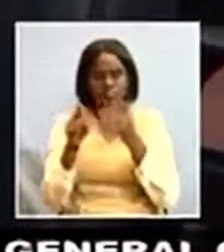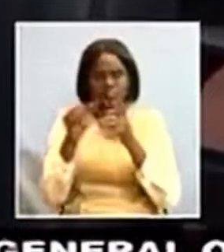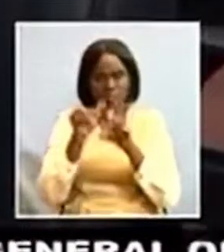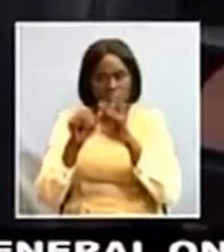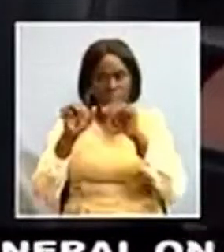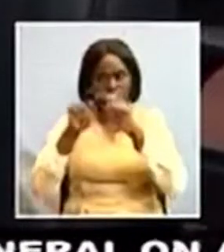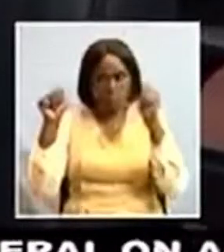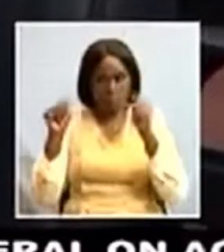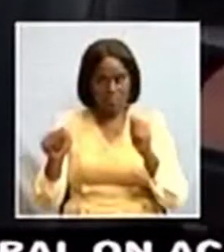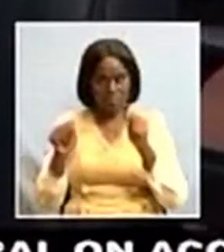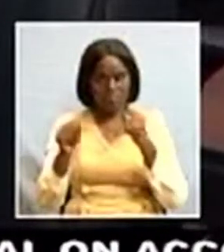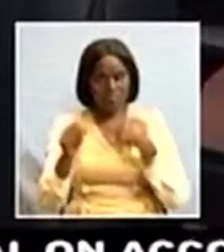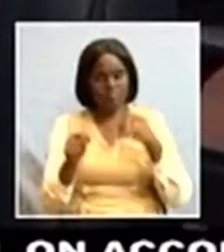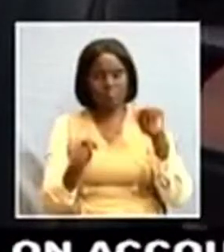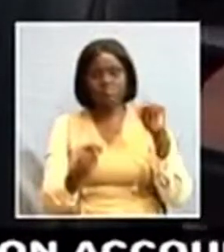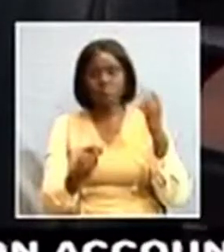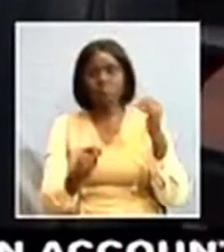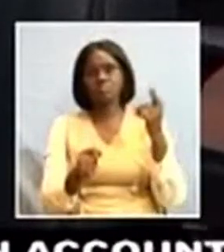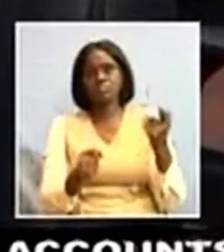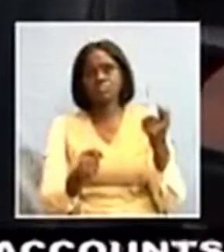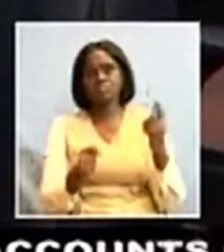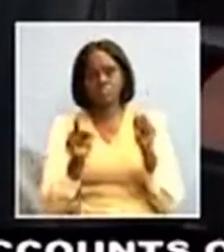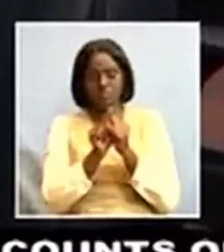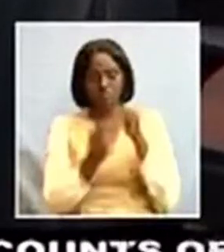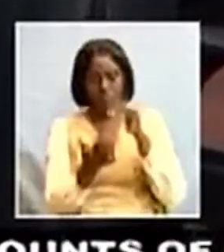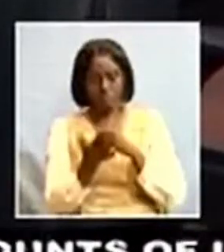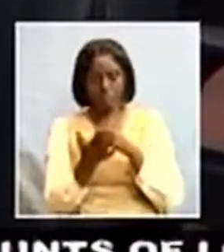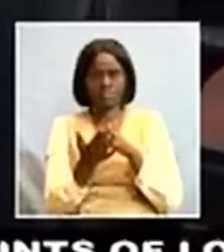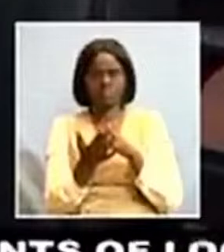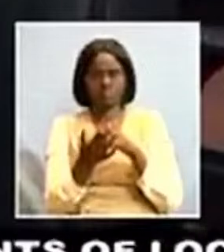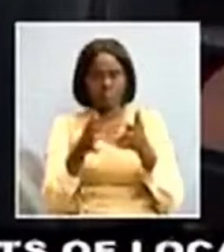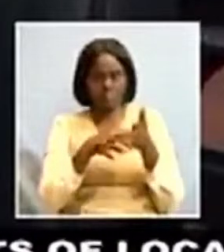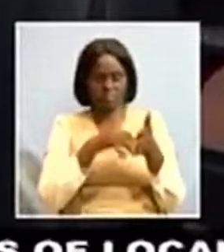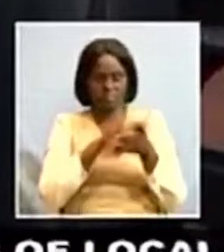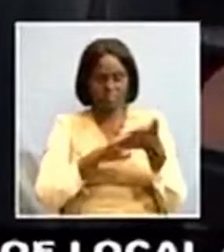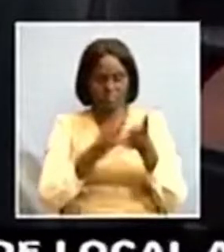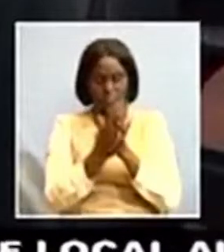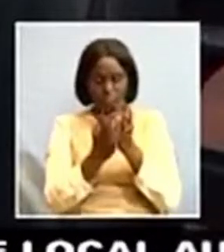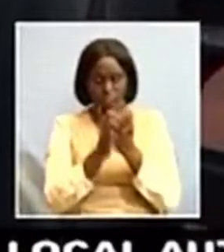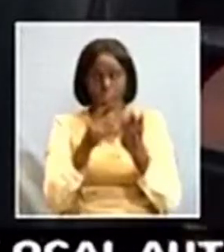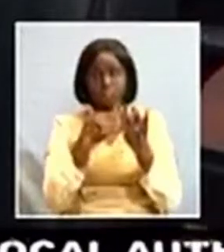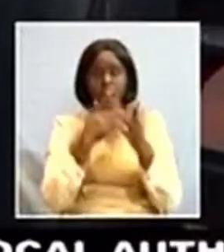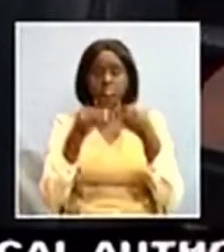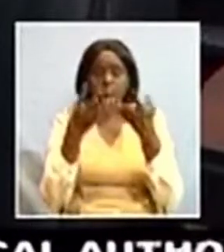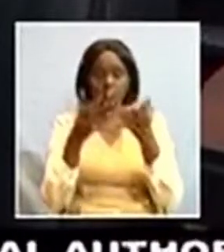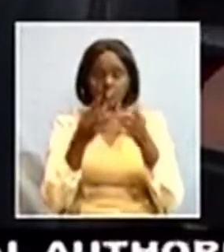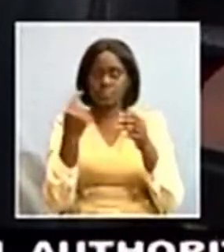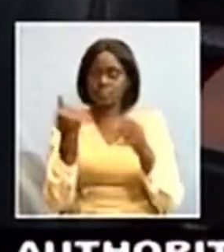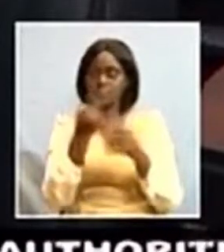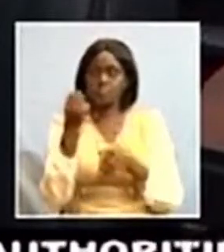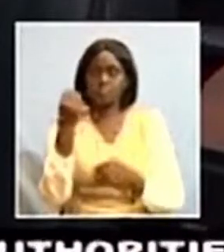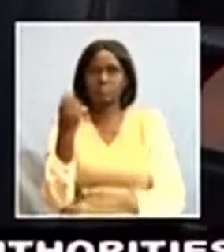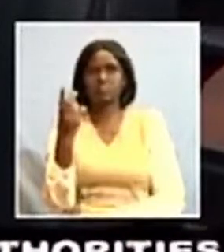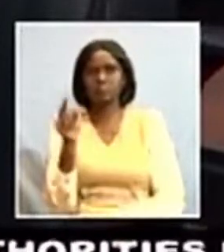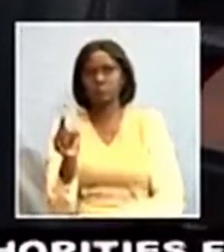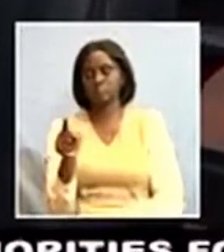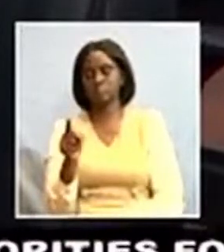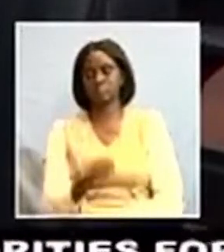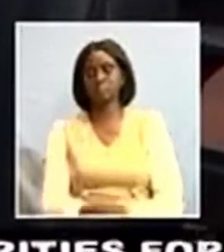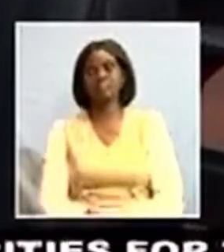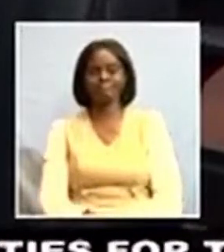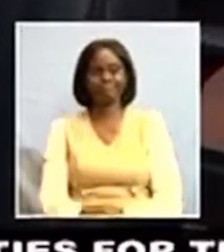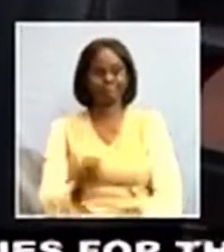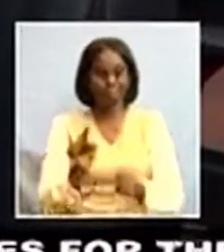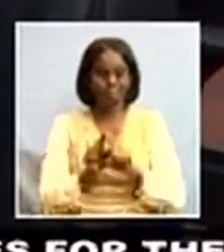table, there are 15. Then the ledgers you have provided only for 12. And